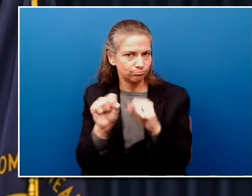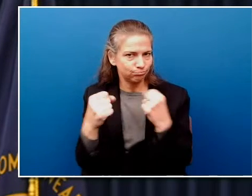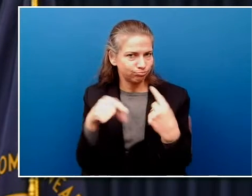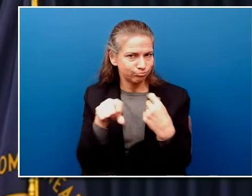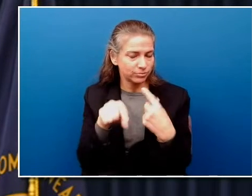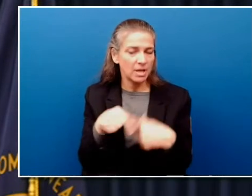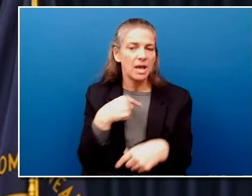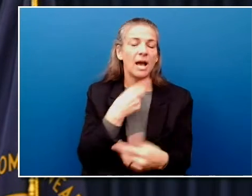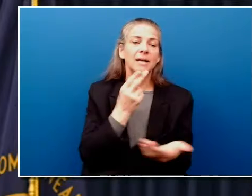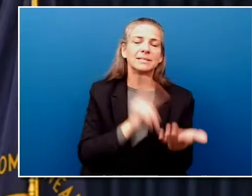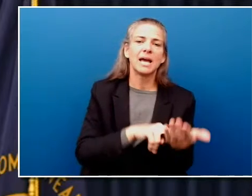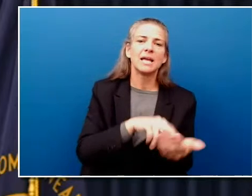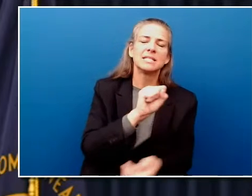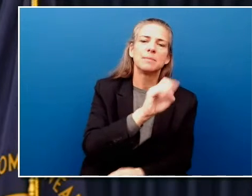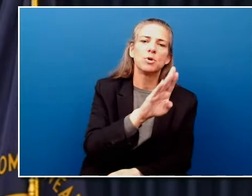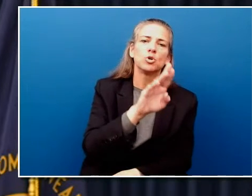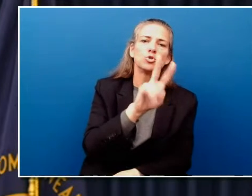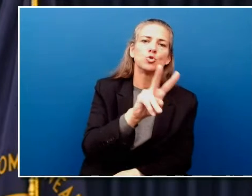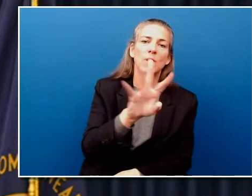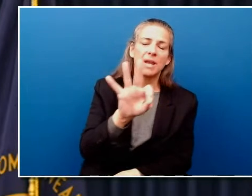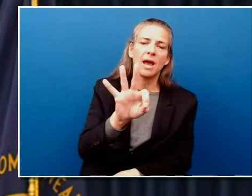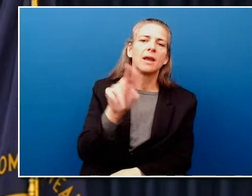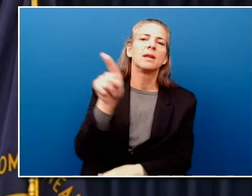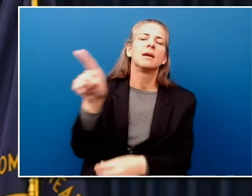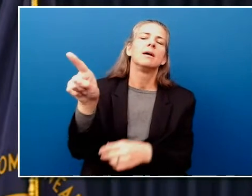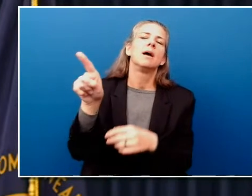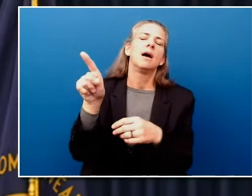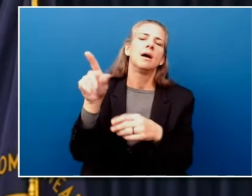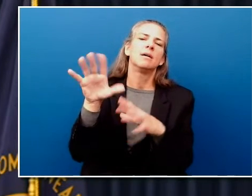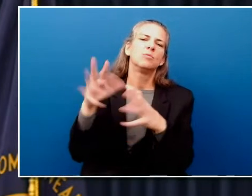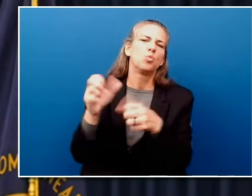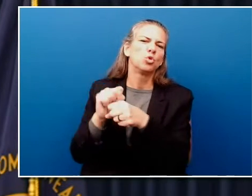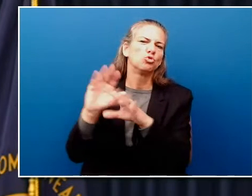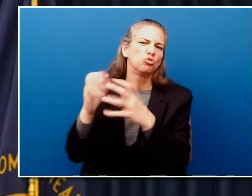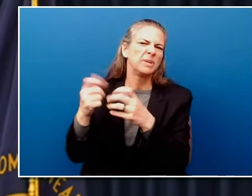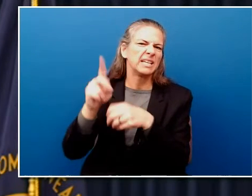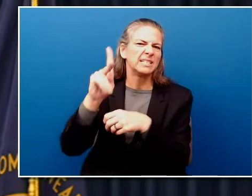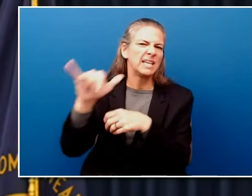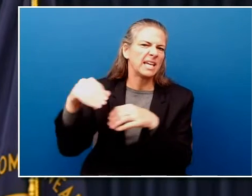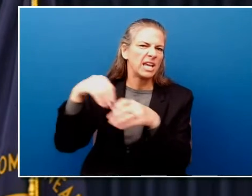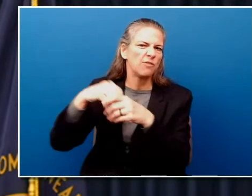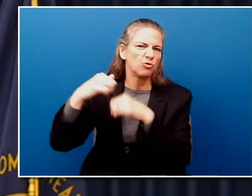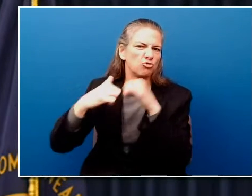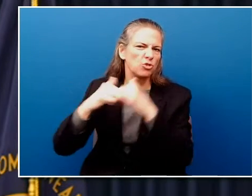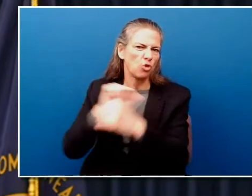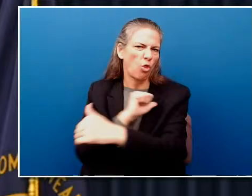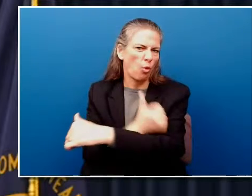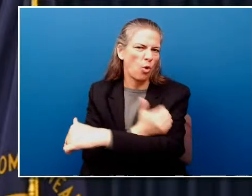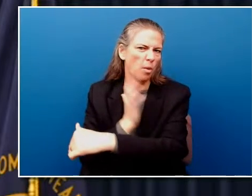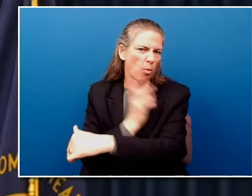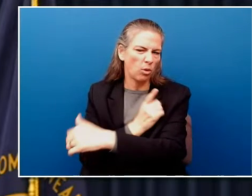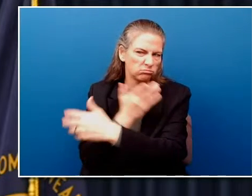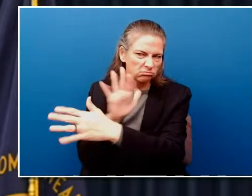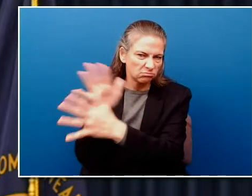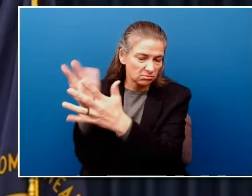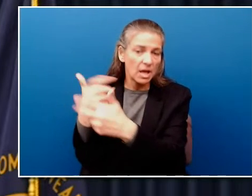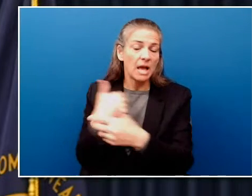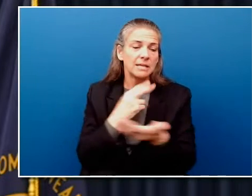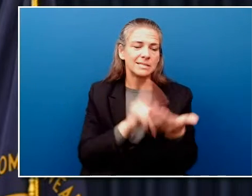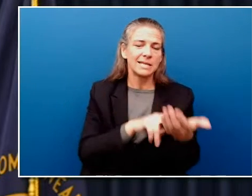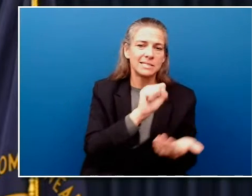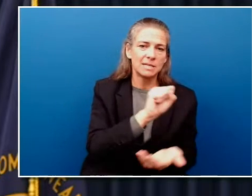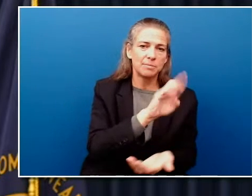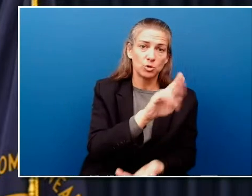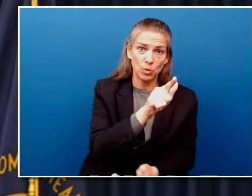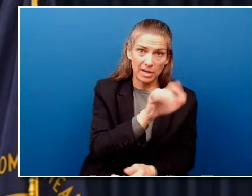bill for the Blockchain Technology Working Group and the Kentucky Infrastructure Authority Board. I signed Senate Bill 29. The bill